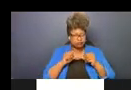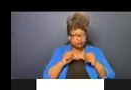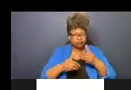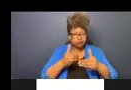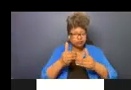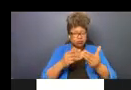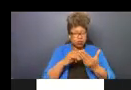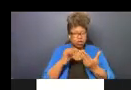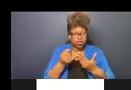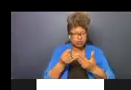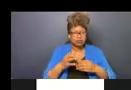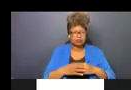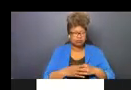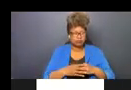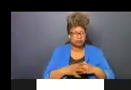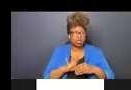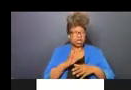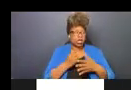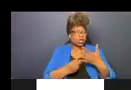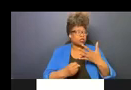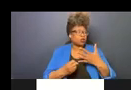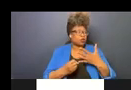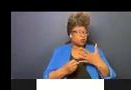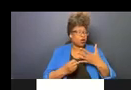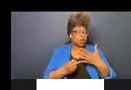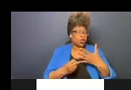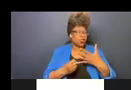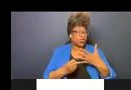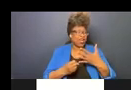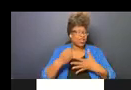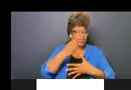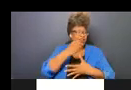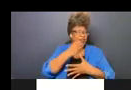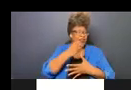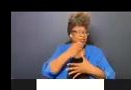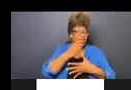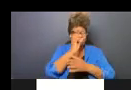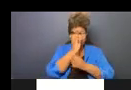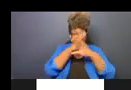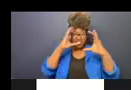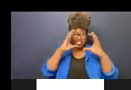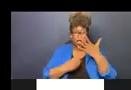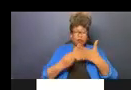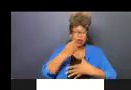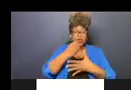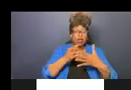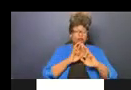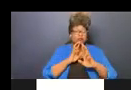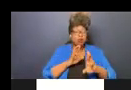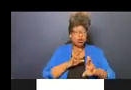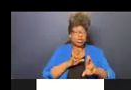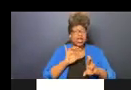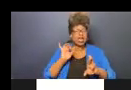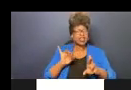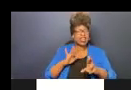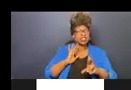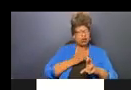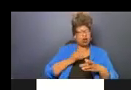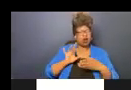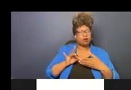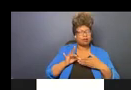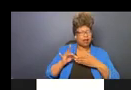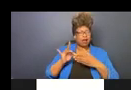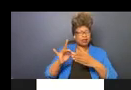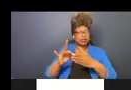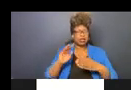report is like the light in the distance that guides the decisions that are made. So Megan's dropping the links